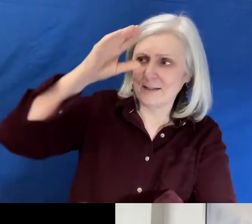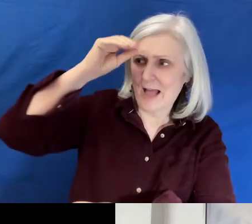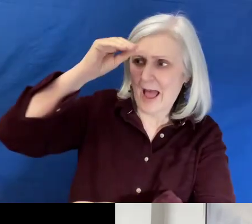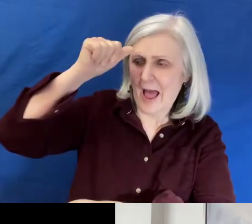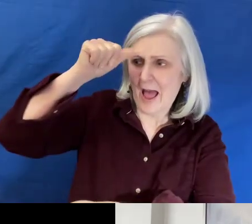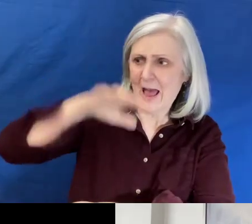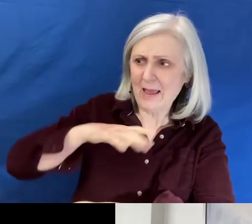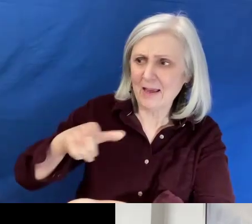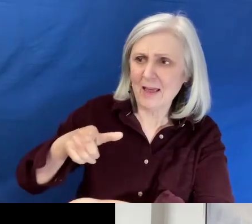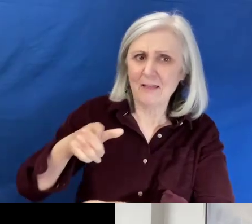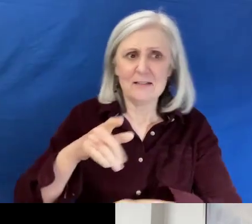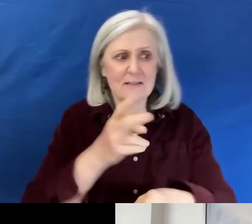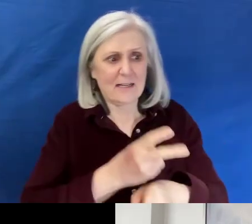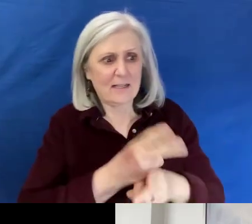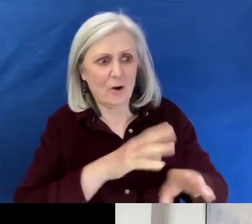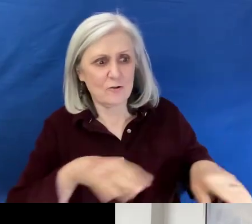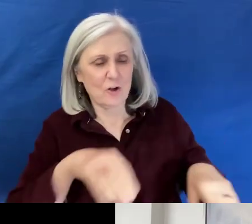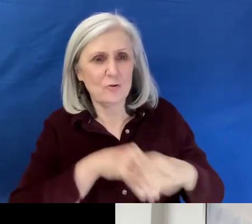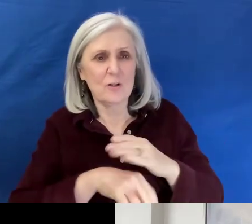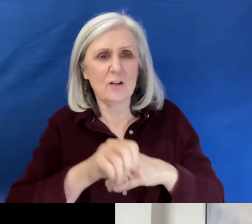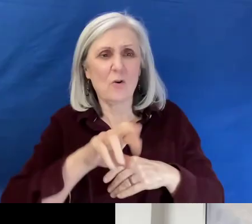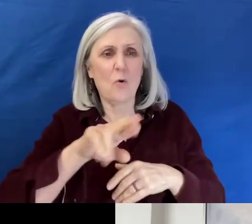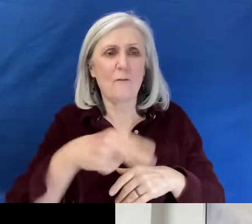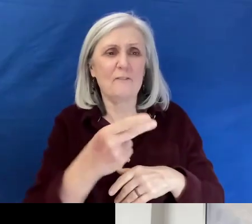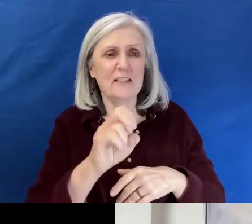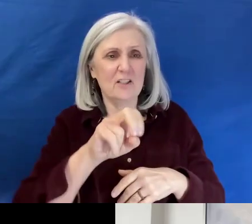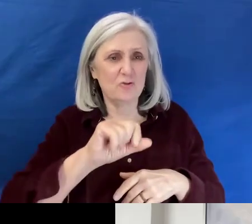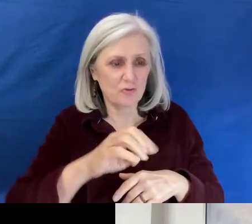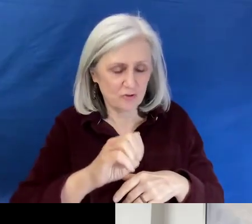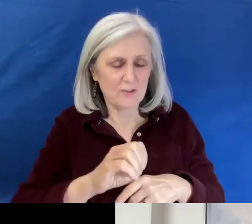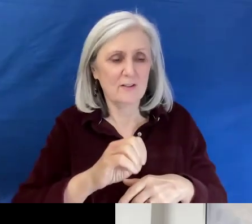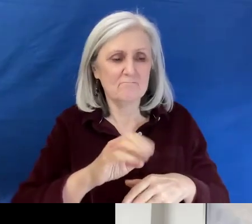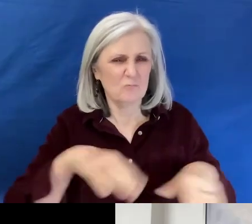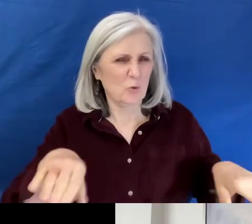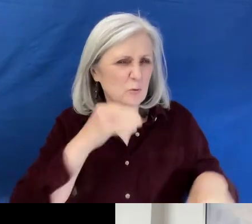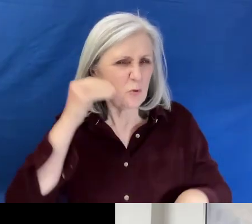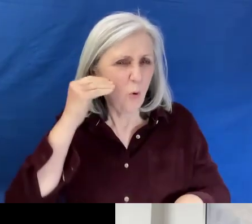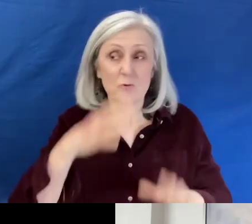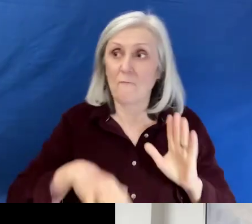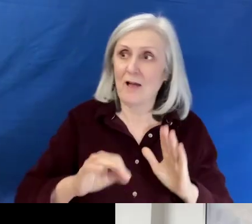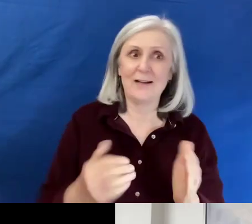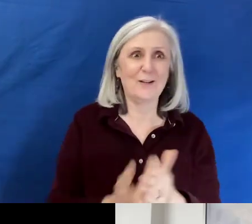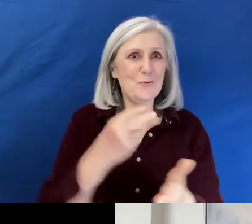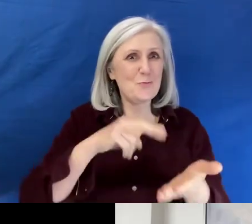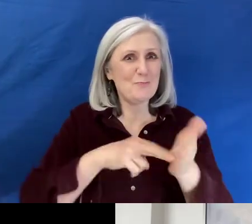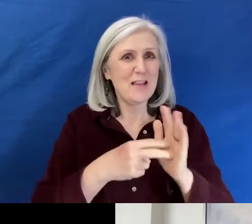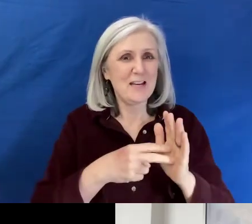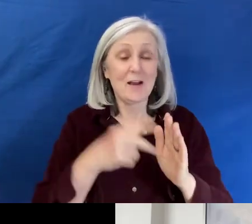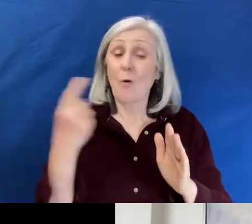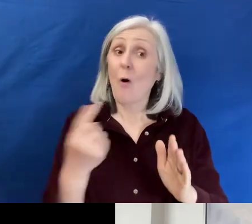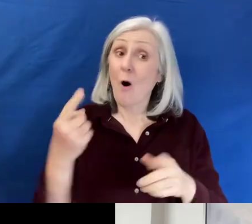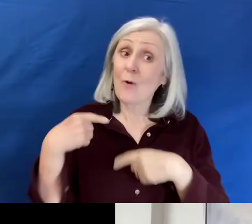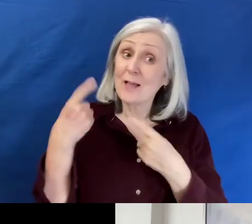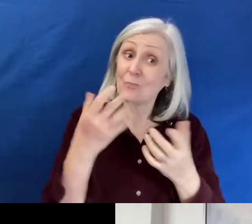this orphanage. And so she's finding an all new meaning to her life that I think she's always wanted, but never allowed herself